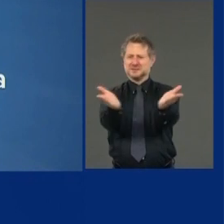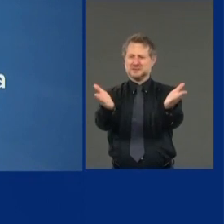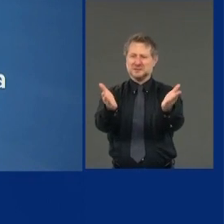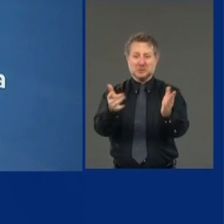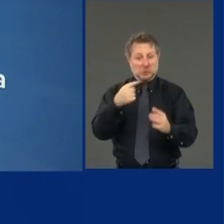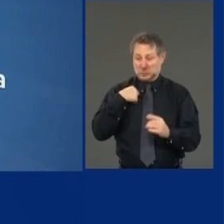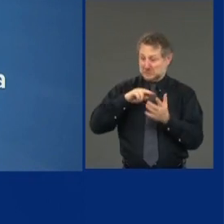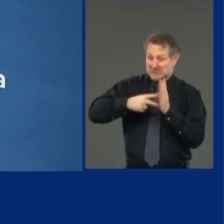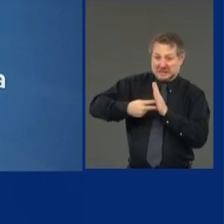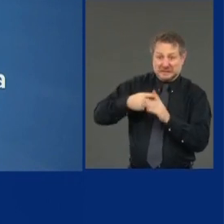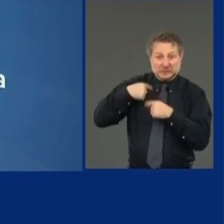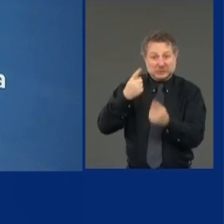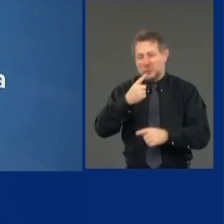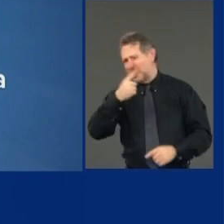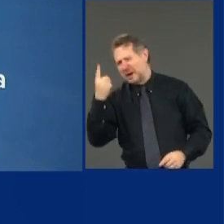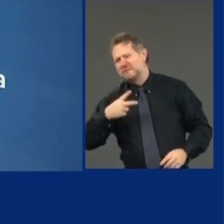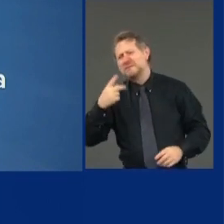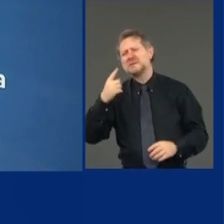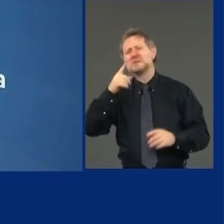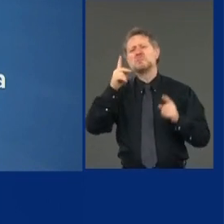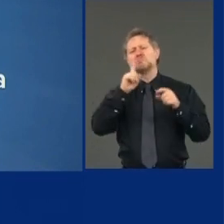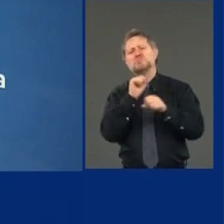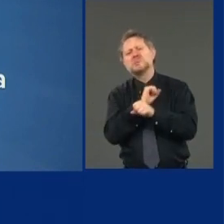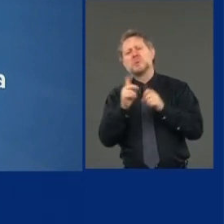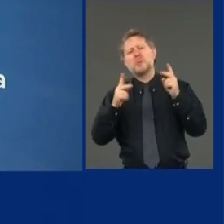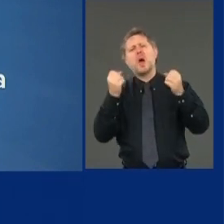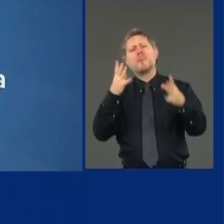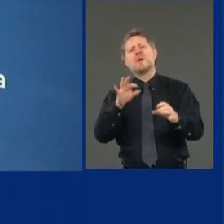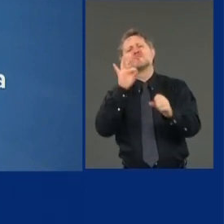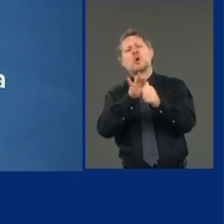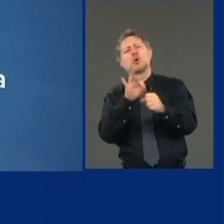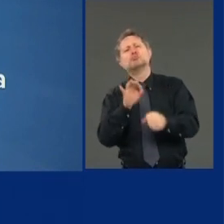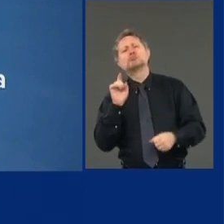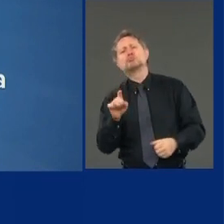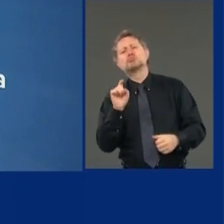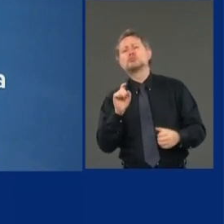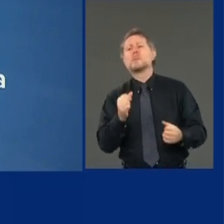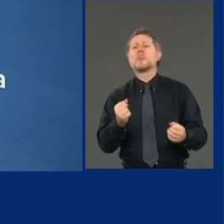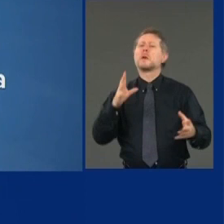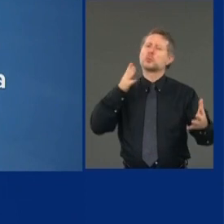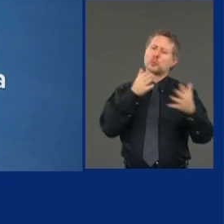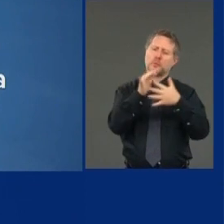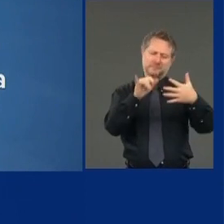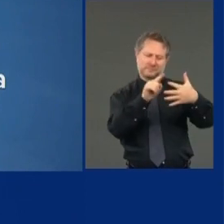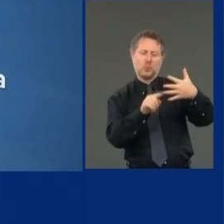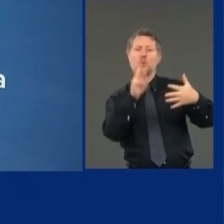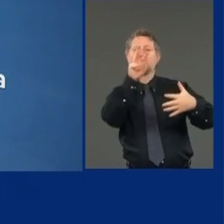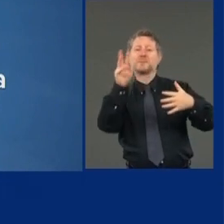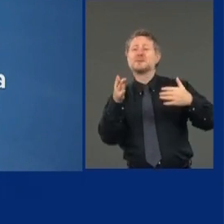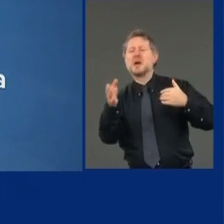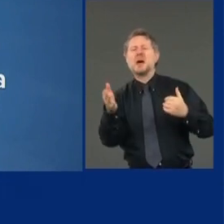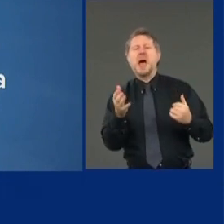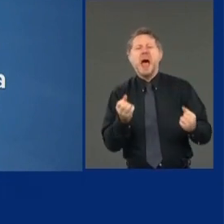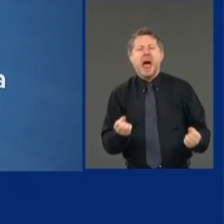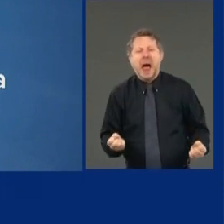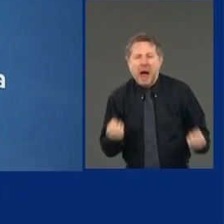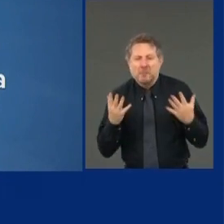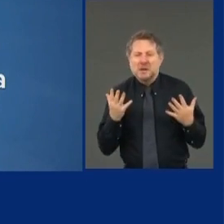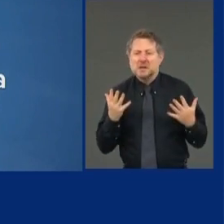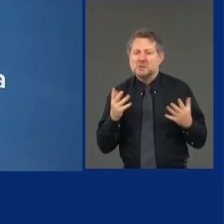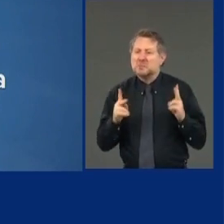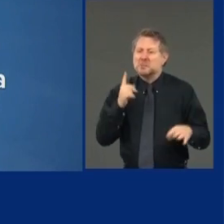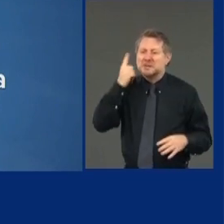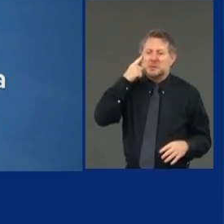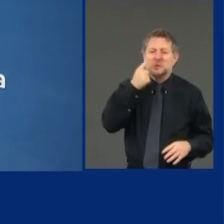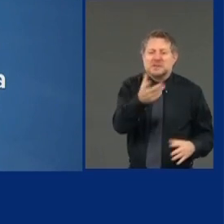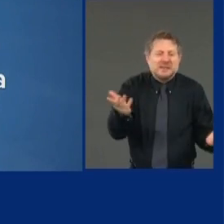days, how many people do you think went to the website to vote for one of